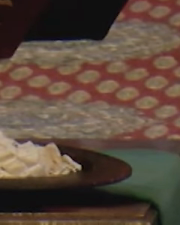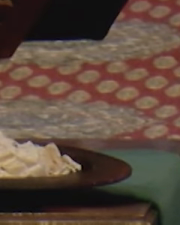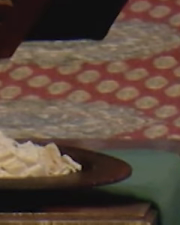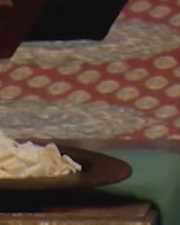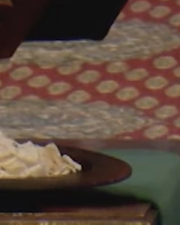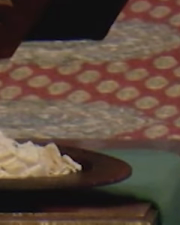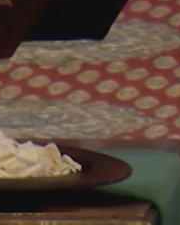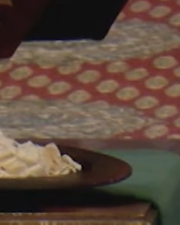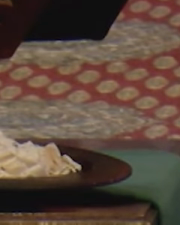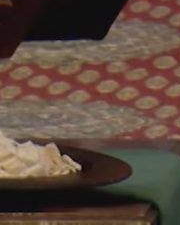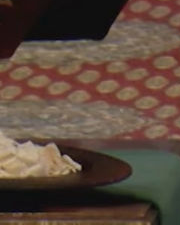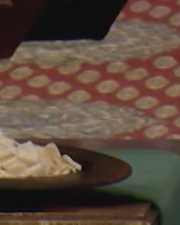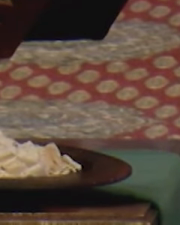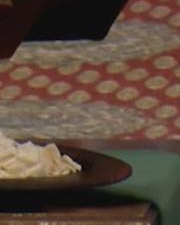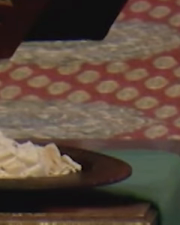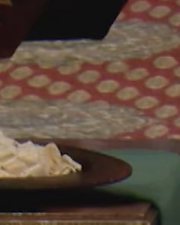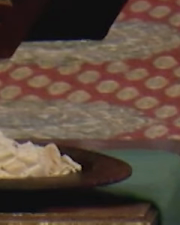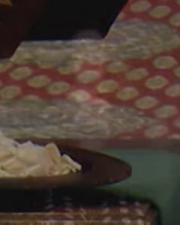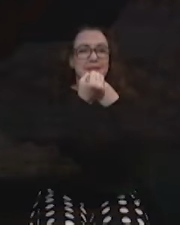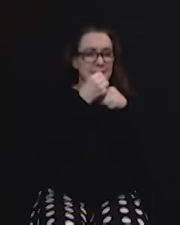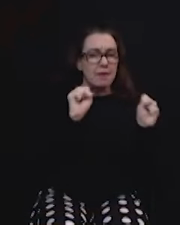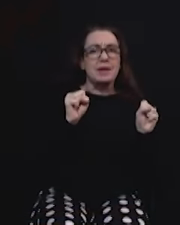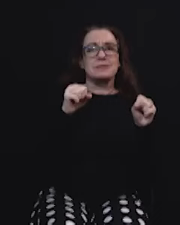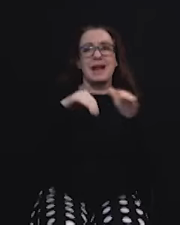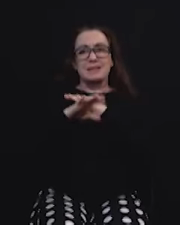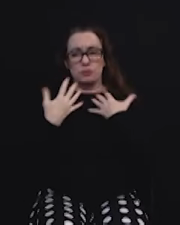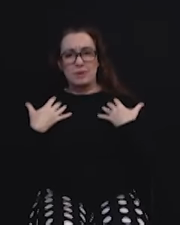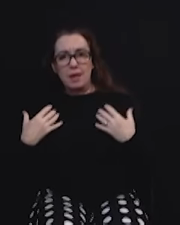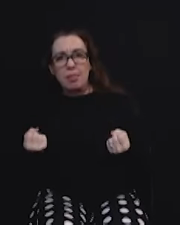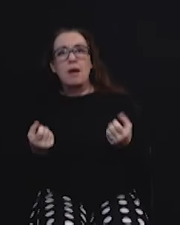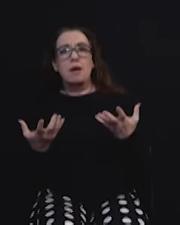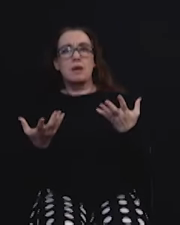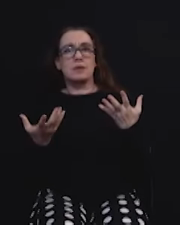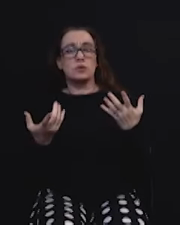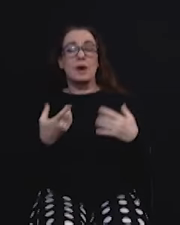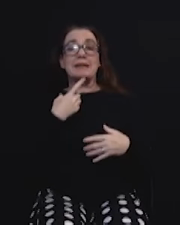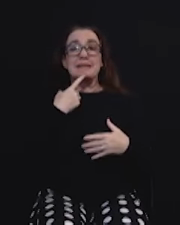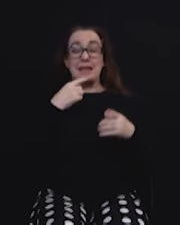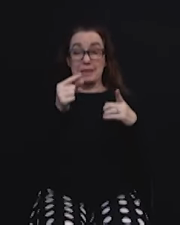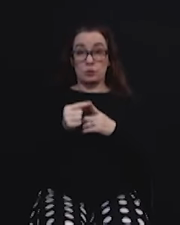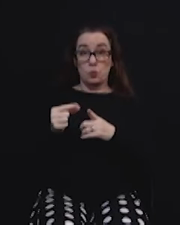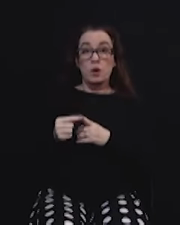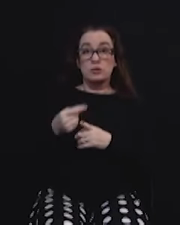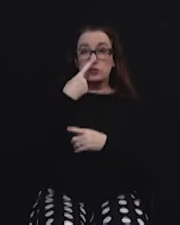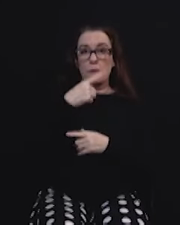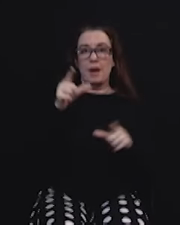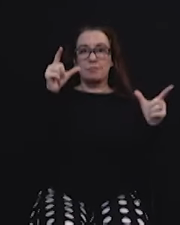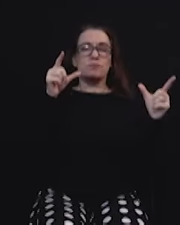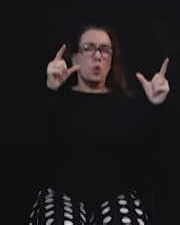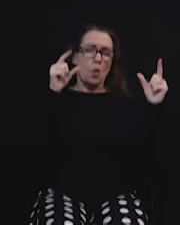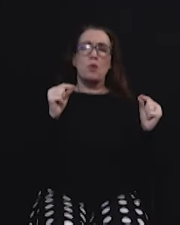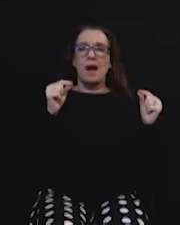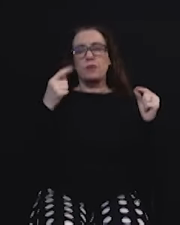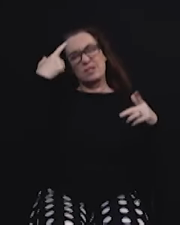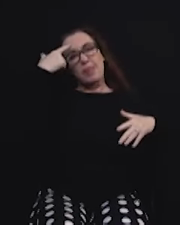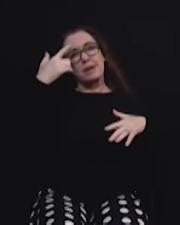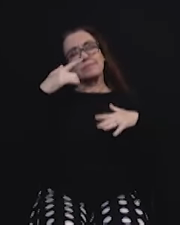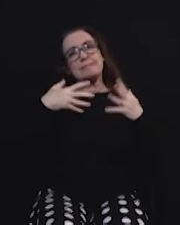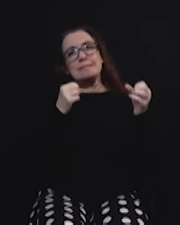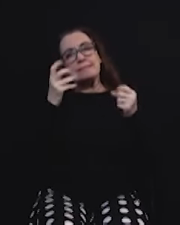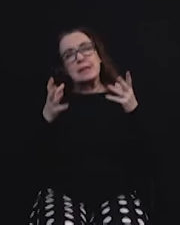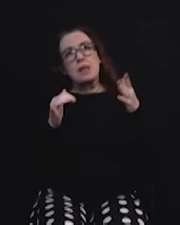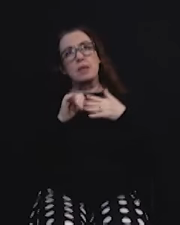our access to salvation, for our access to healing. So as I say these words, if you would just close your eyes and just think about